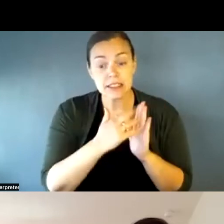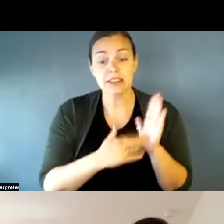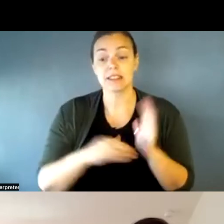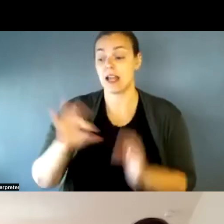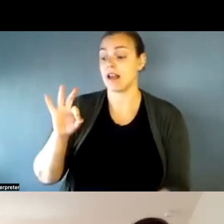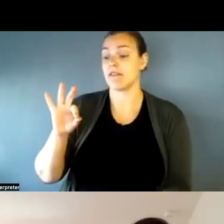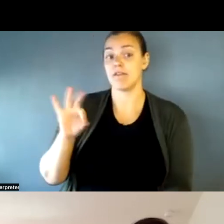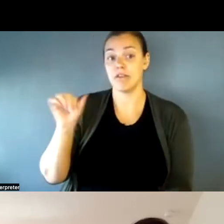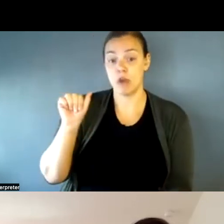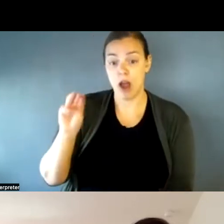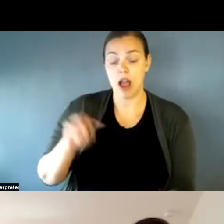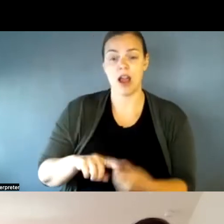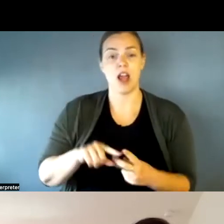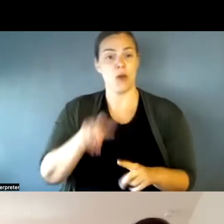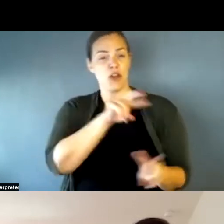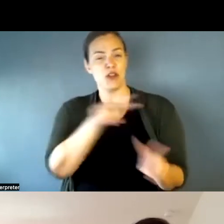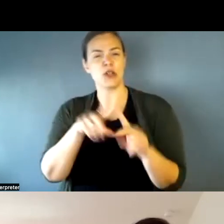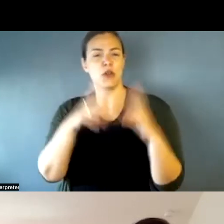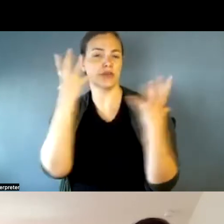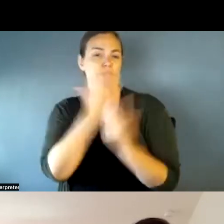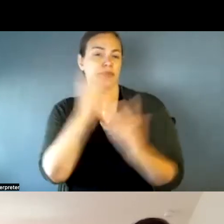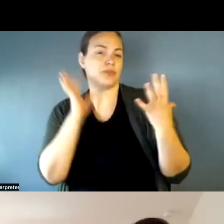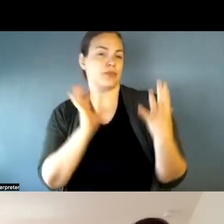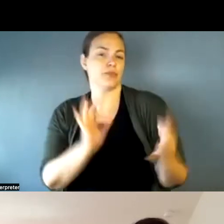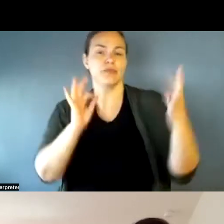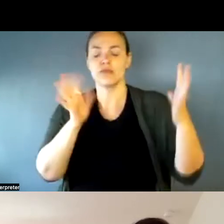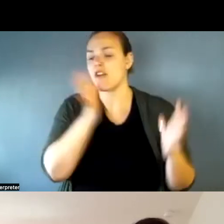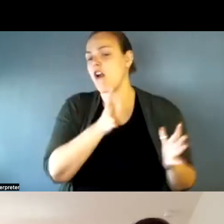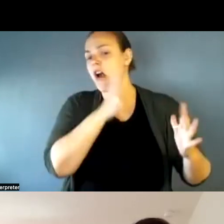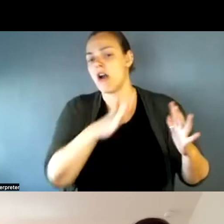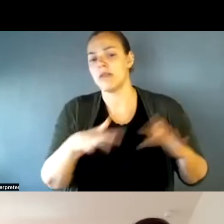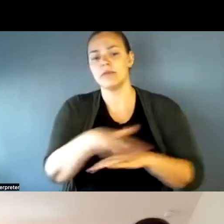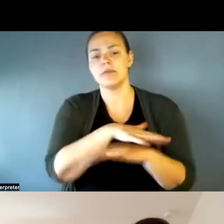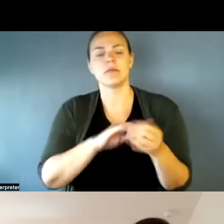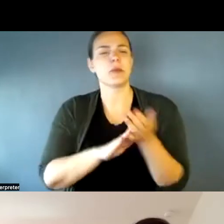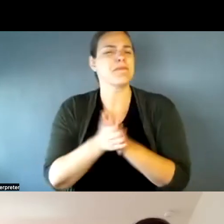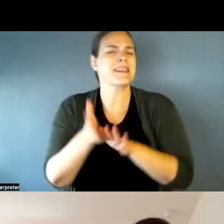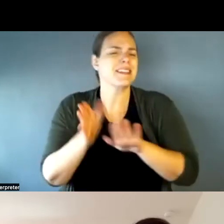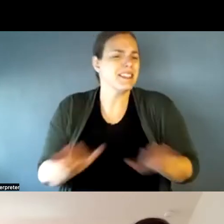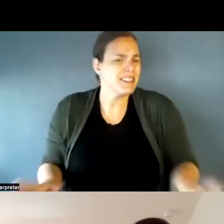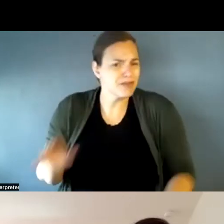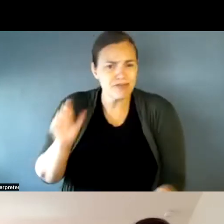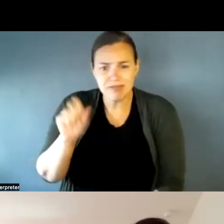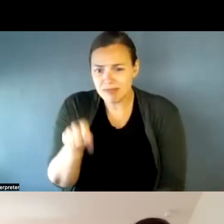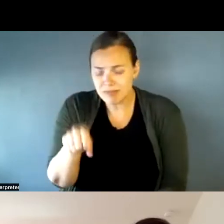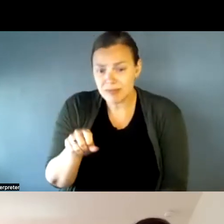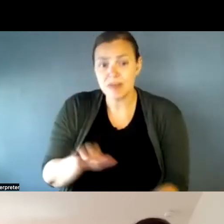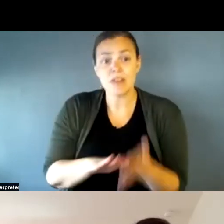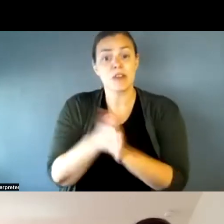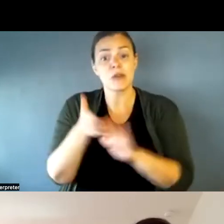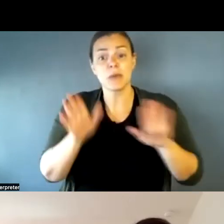we're looking at these pastoral images, and they're very peaceful. Well, they're very peaceful